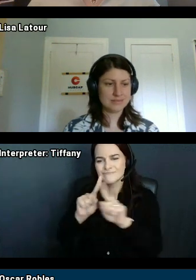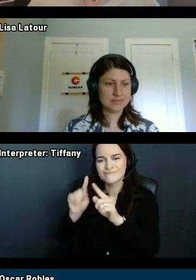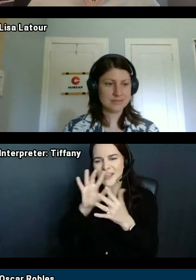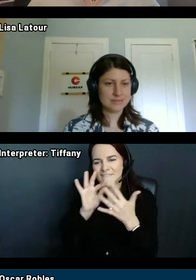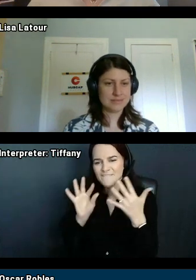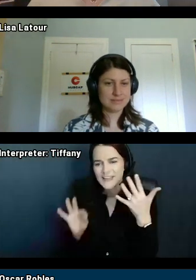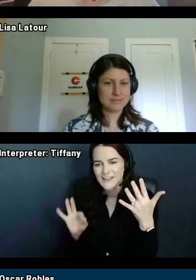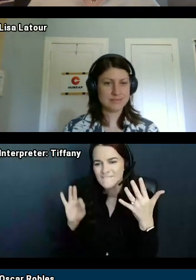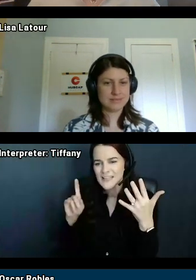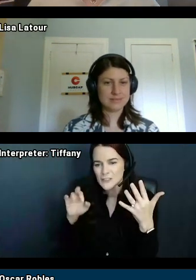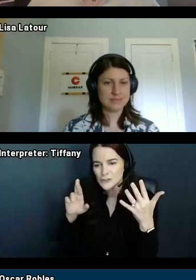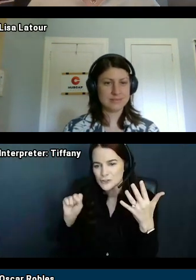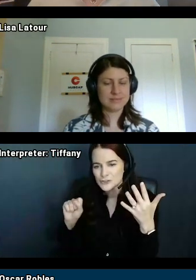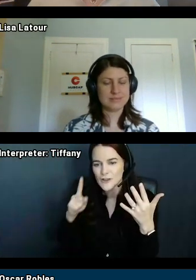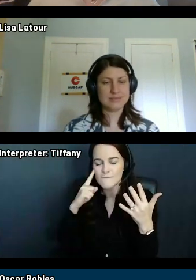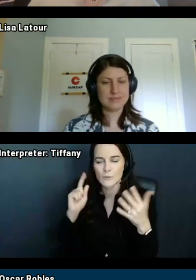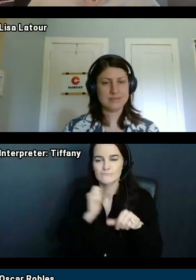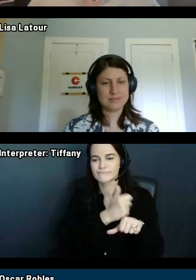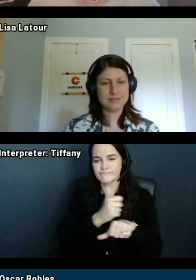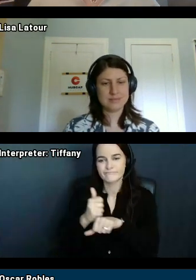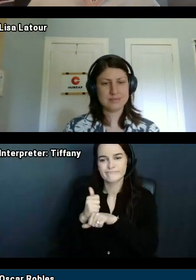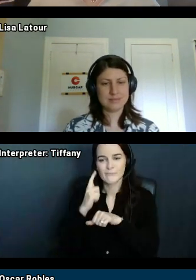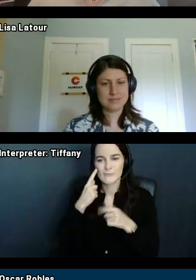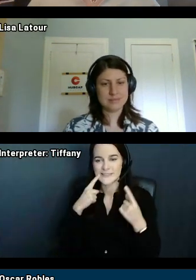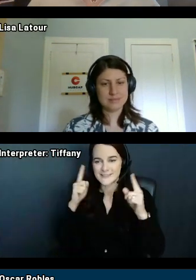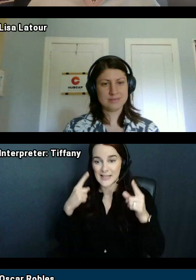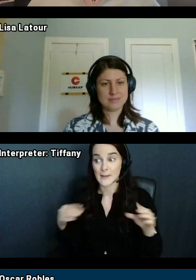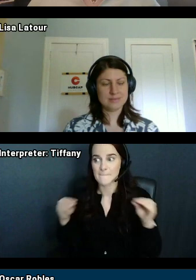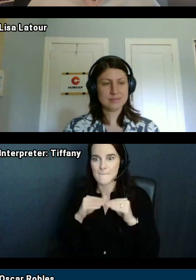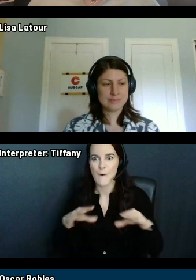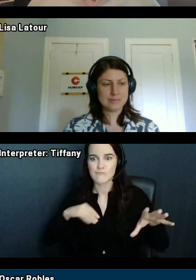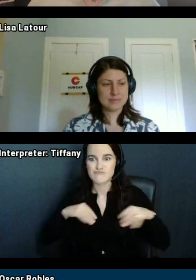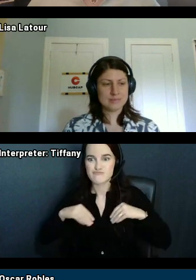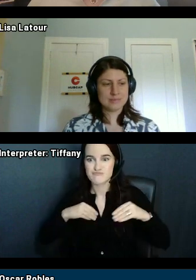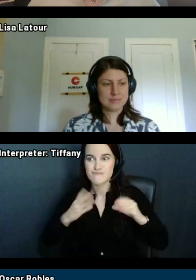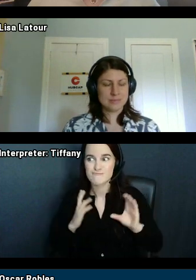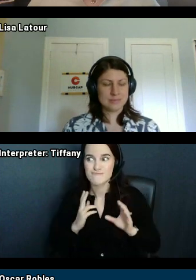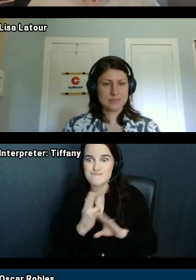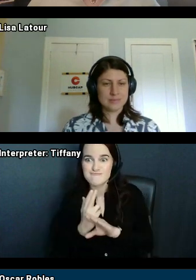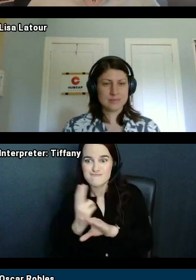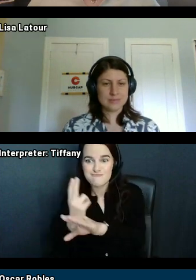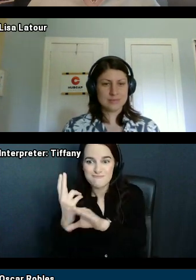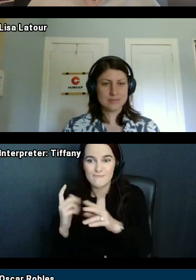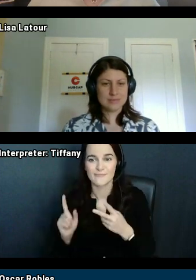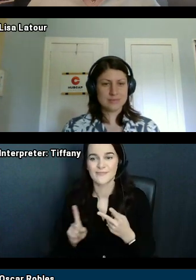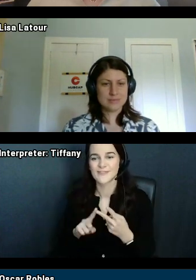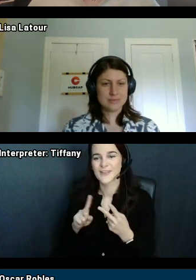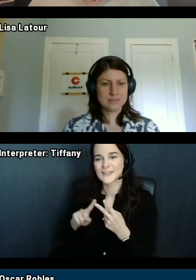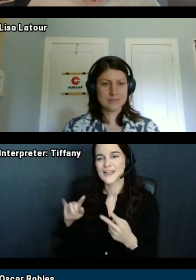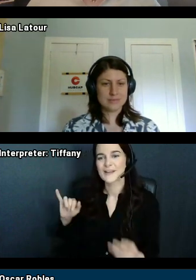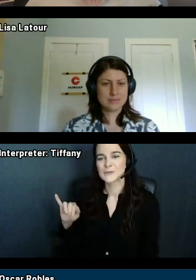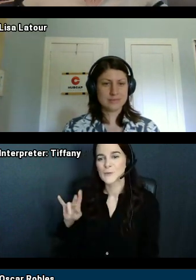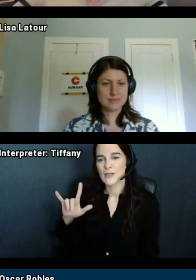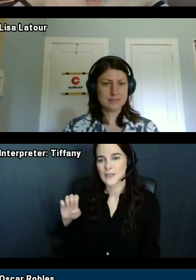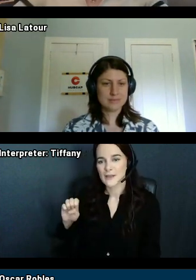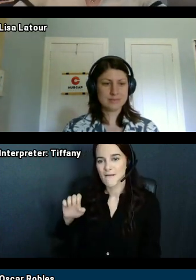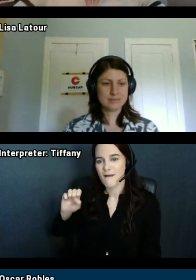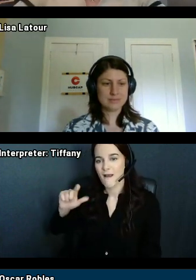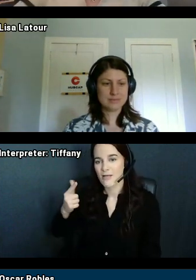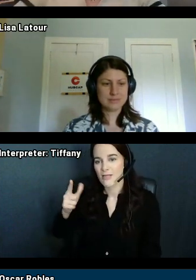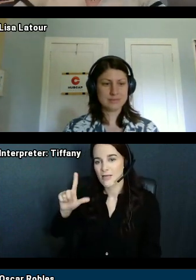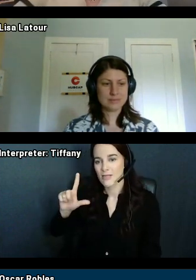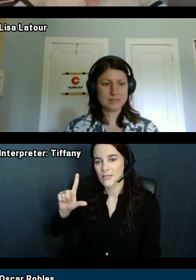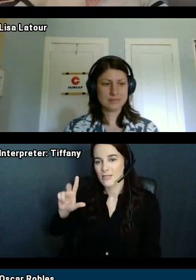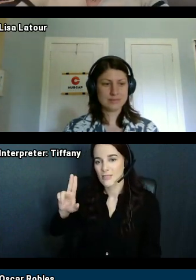set your users up for success and increase adoption. And we also have Julie Lugton, who is a senior customer